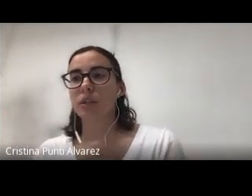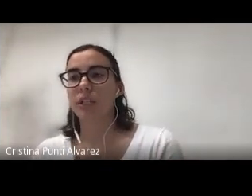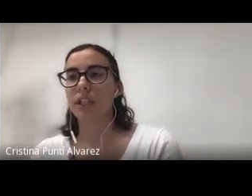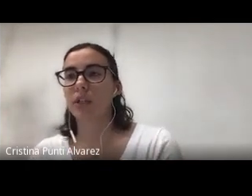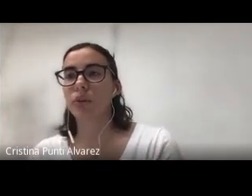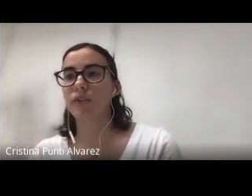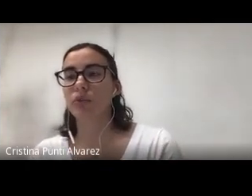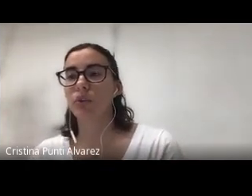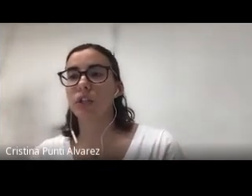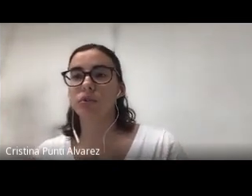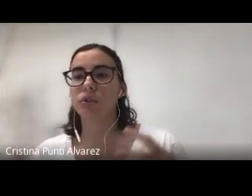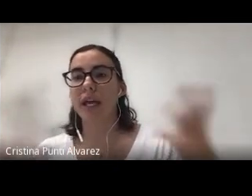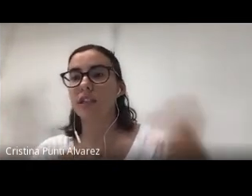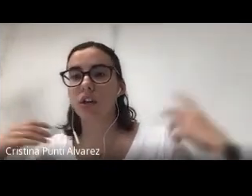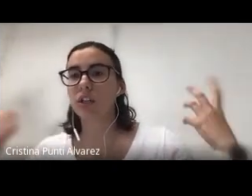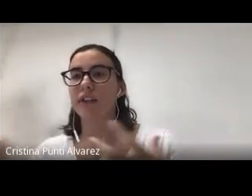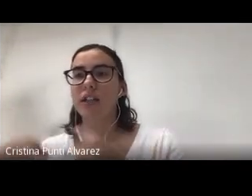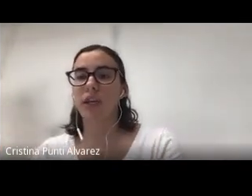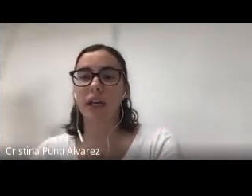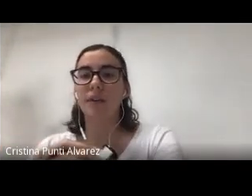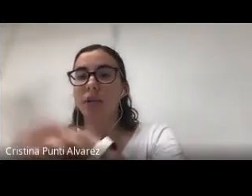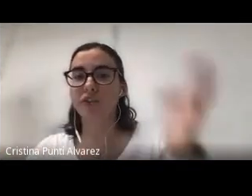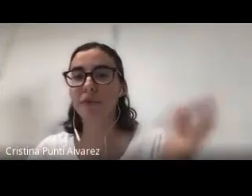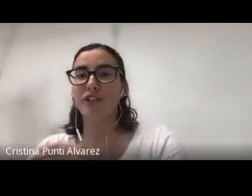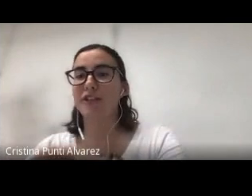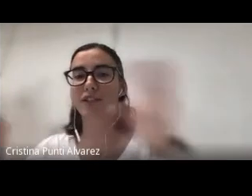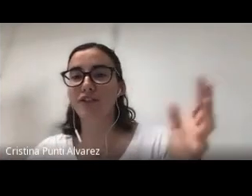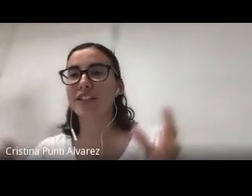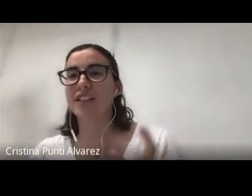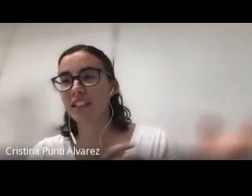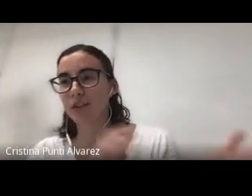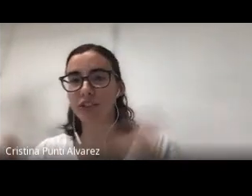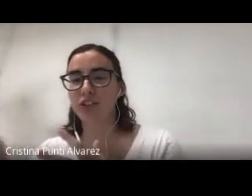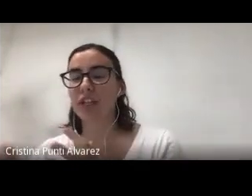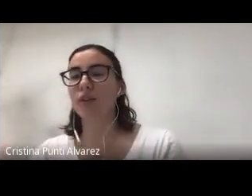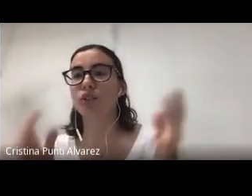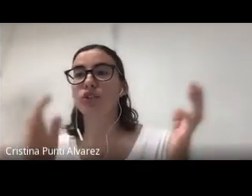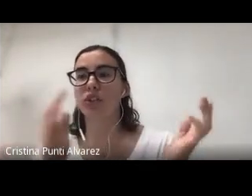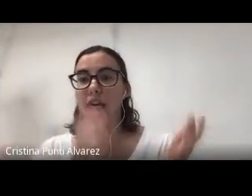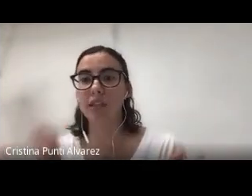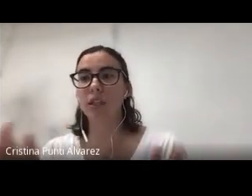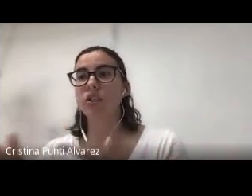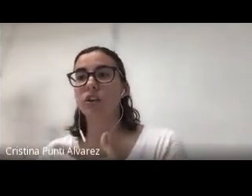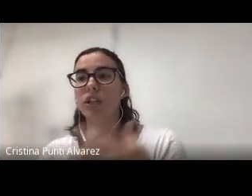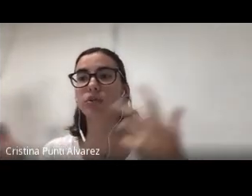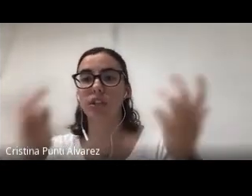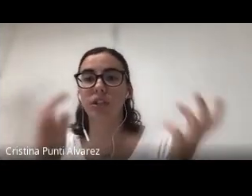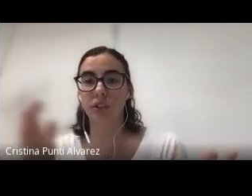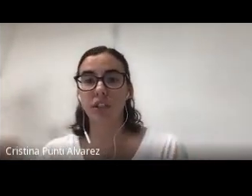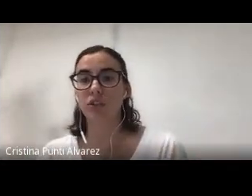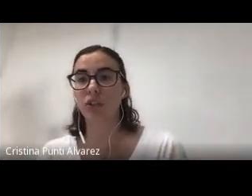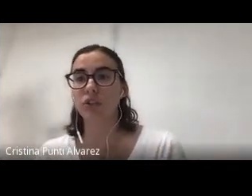more simple things that we have to do include organizing all the files. I have a bunch of videos, a bunch of files that need to be sorted out. Also cut the videos according